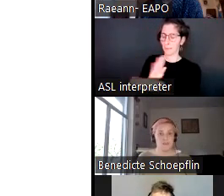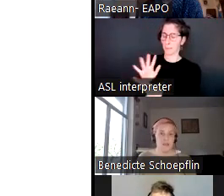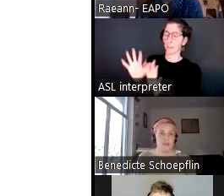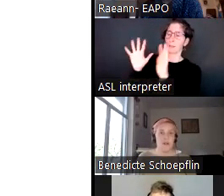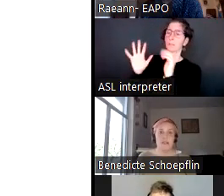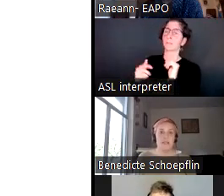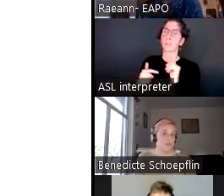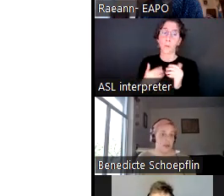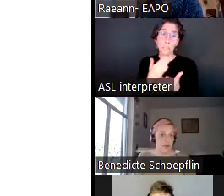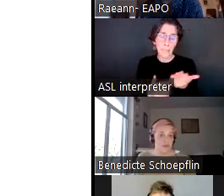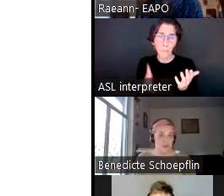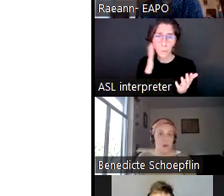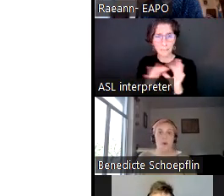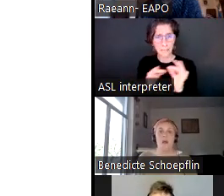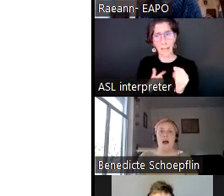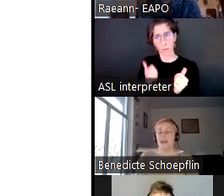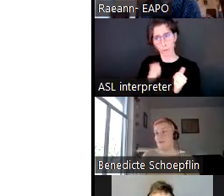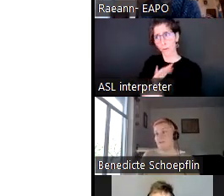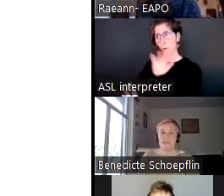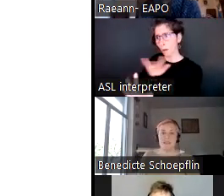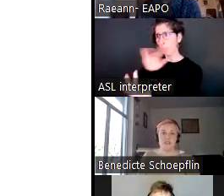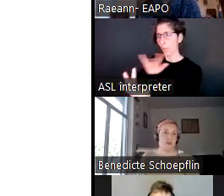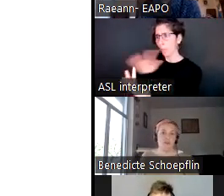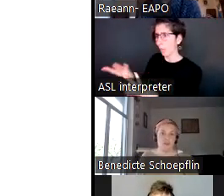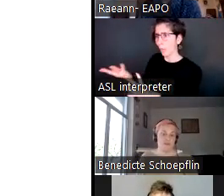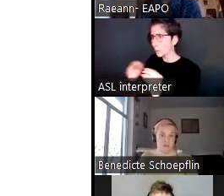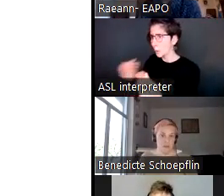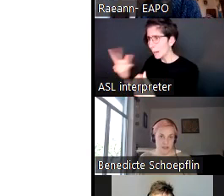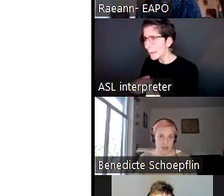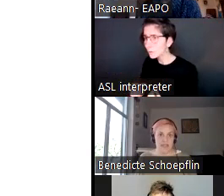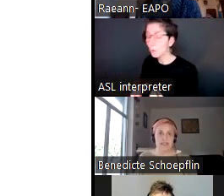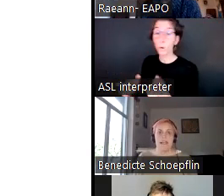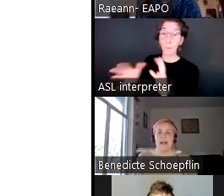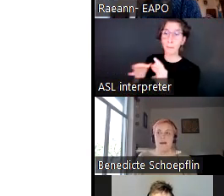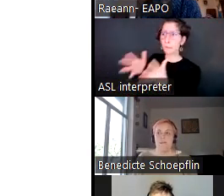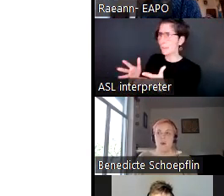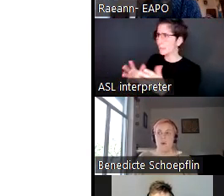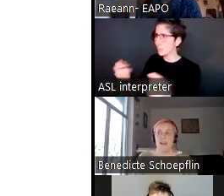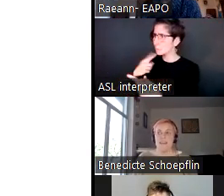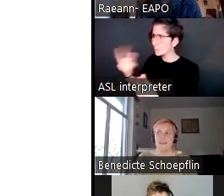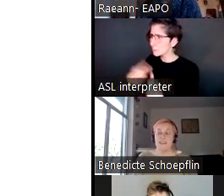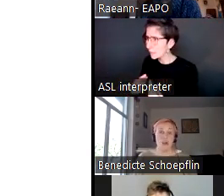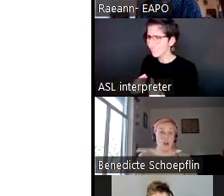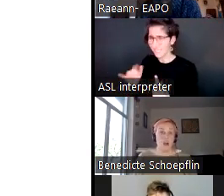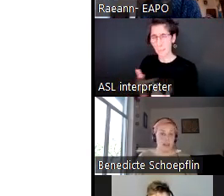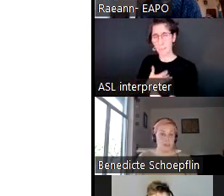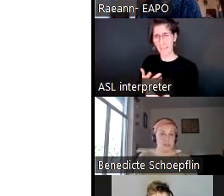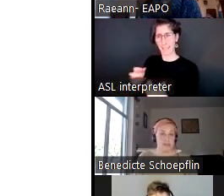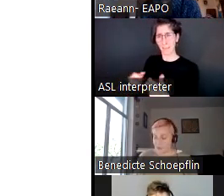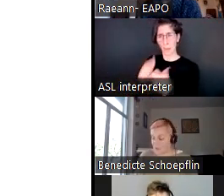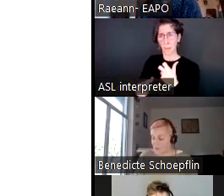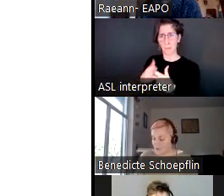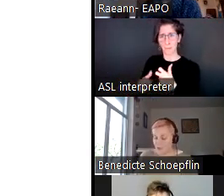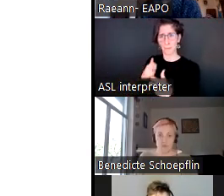call and I never got through, or I left a message, but I don't know if anybody got it. Yeah, it's hard